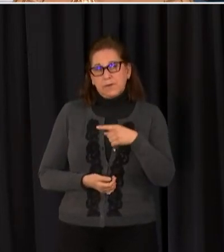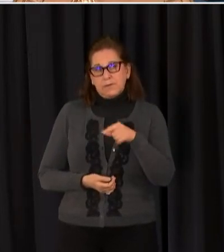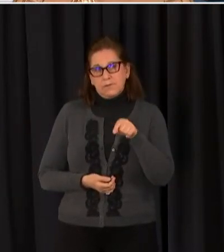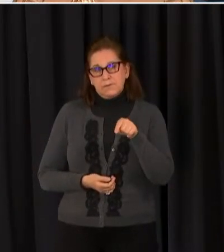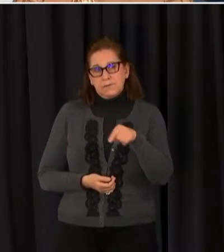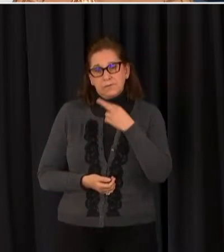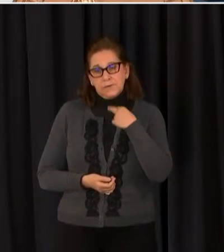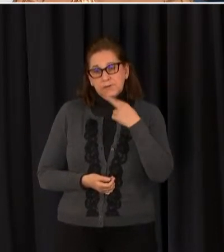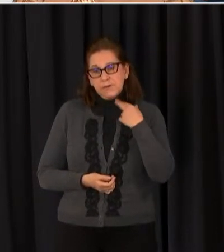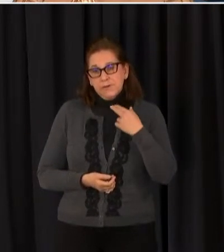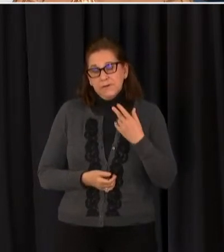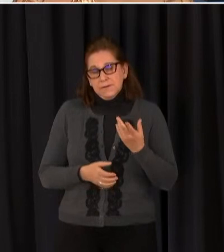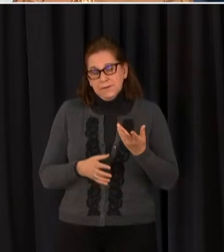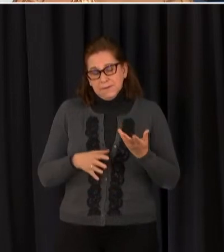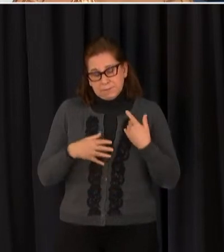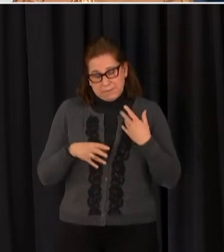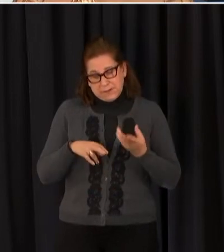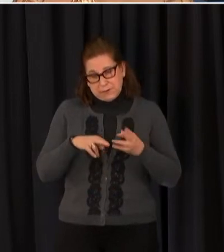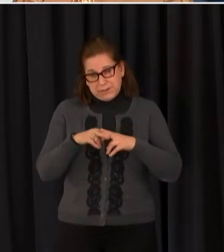within the restaurant.